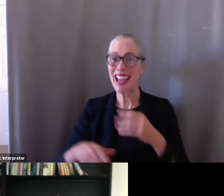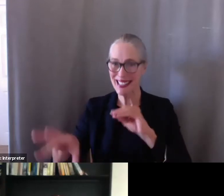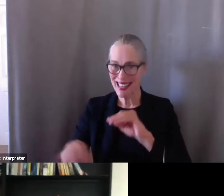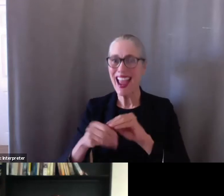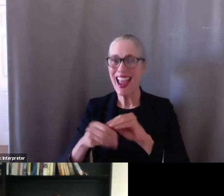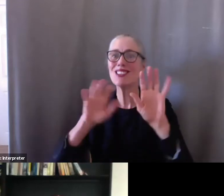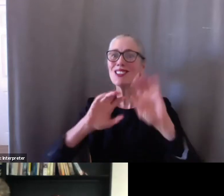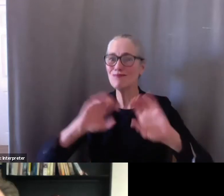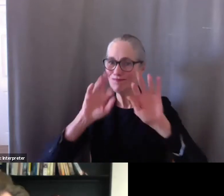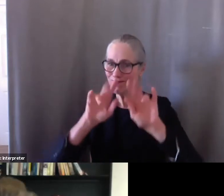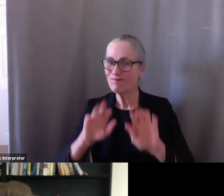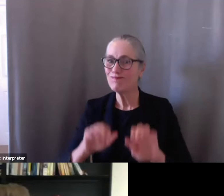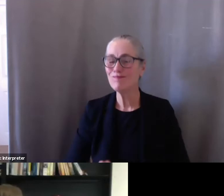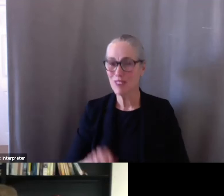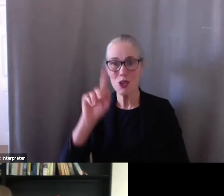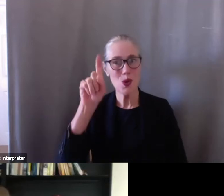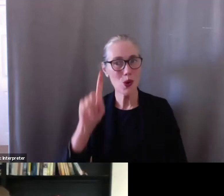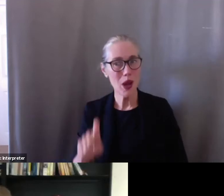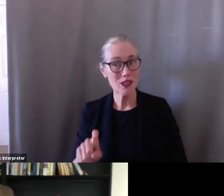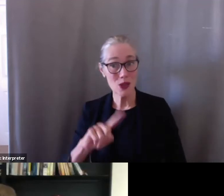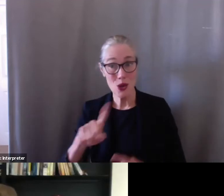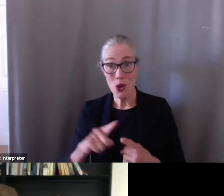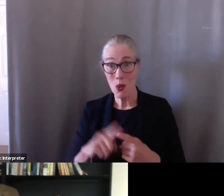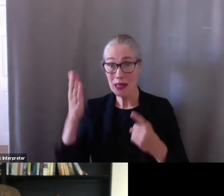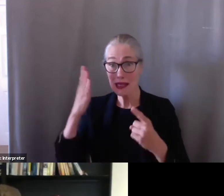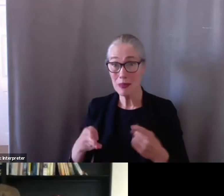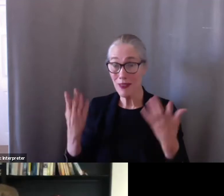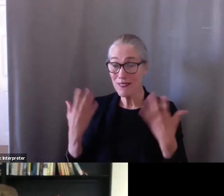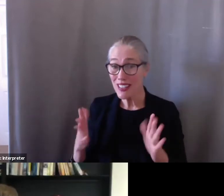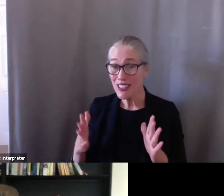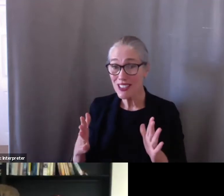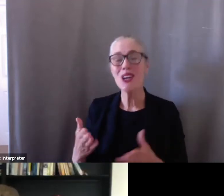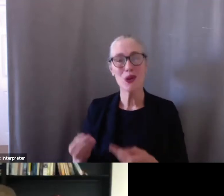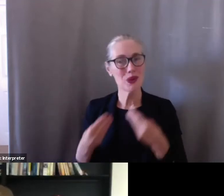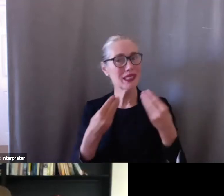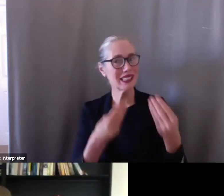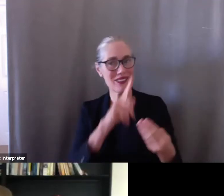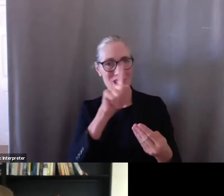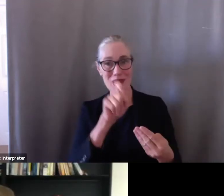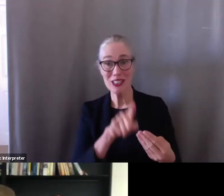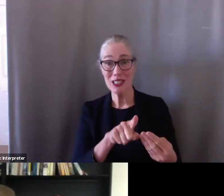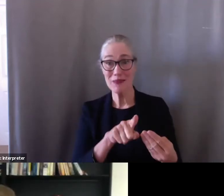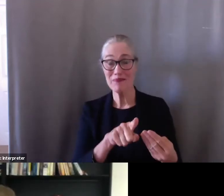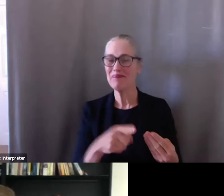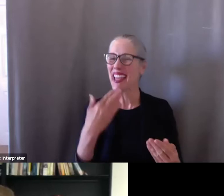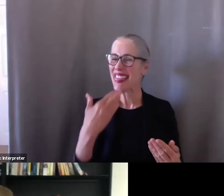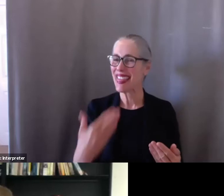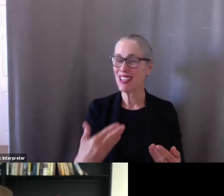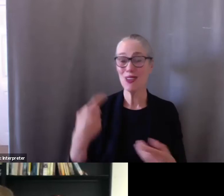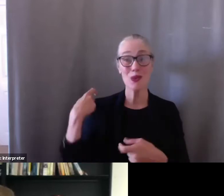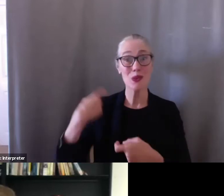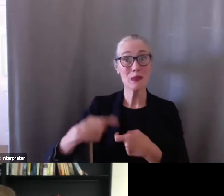Viola Milio and Alini Ferreira, as well as to the ASL interpreter, Katie Voice. Thanks go as well